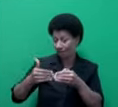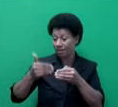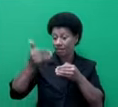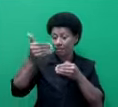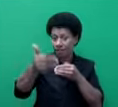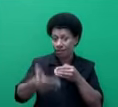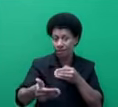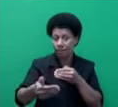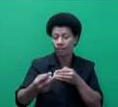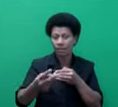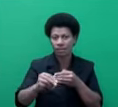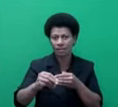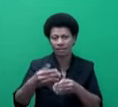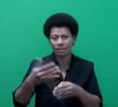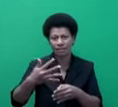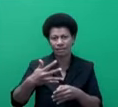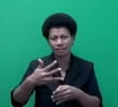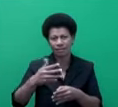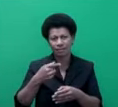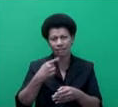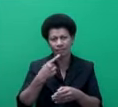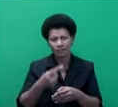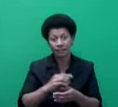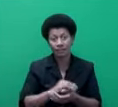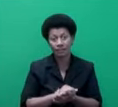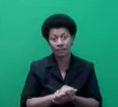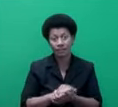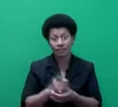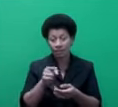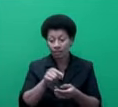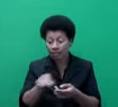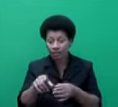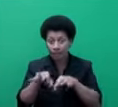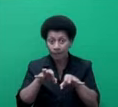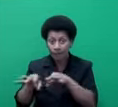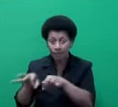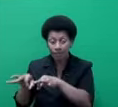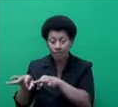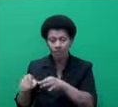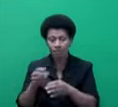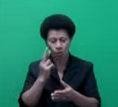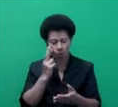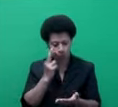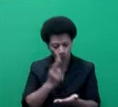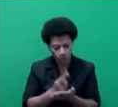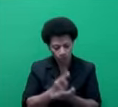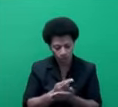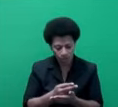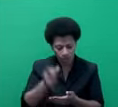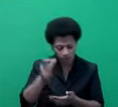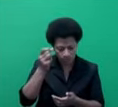plan presented a comprehensive operational plan that resulted in the realization of all